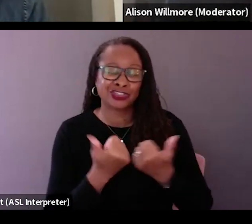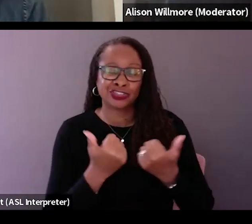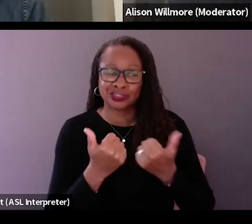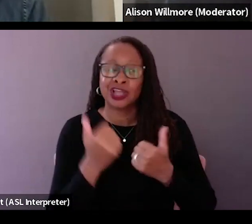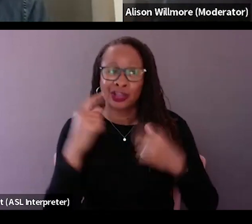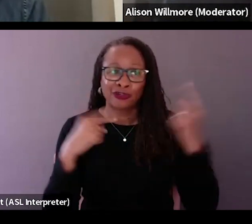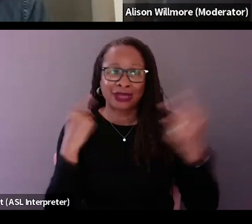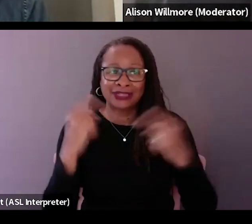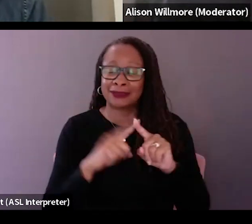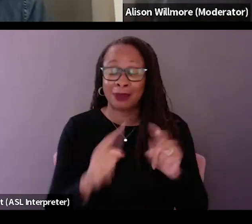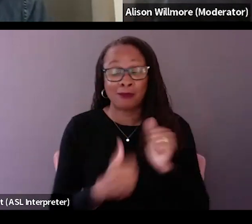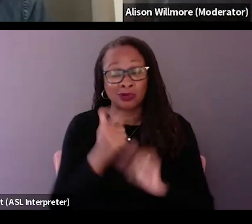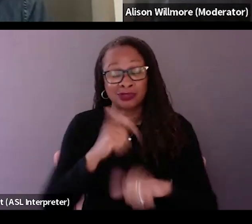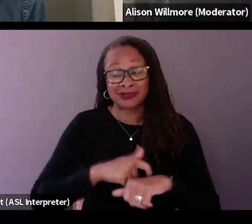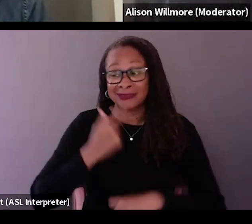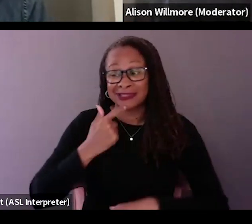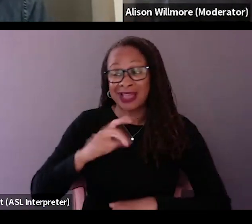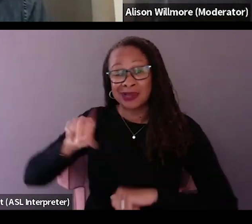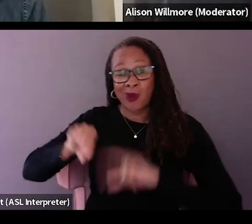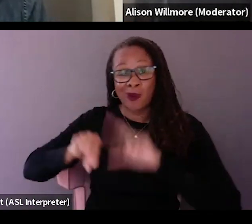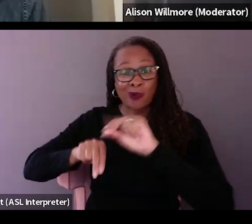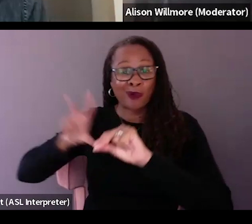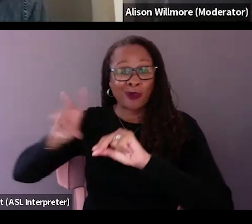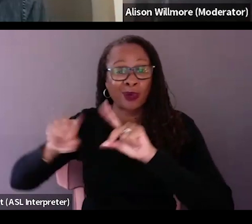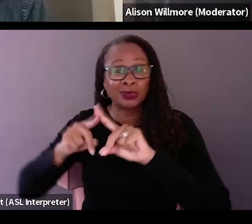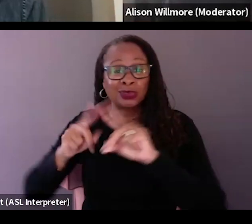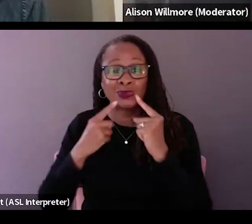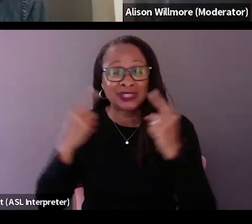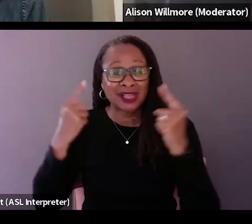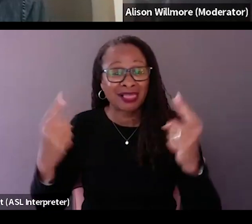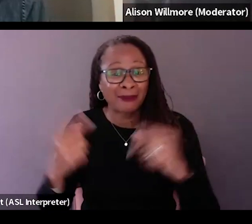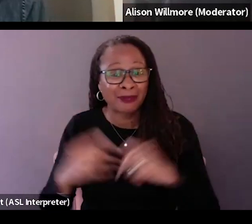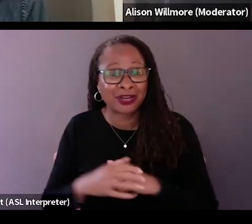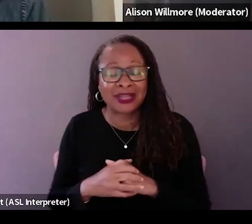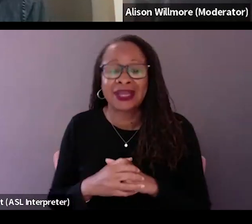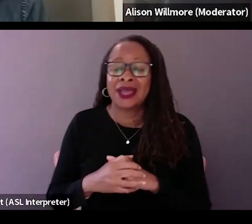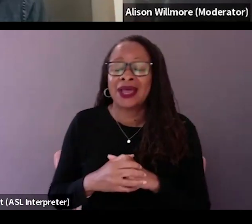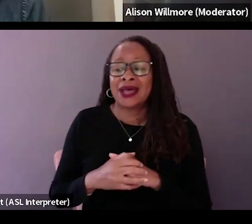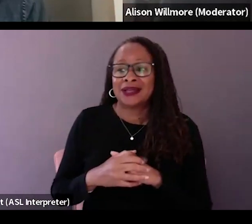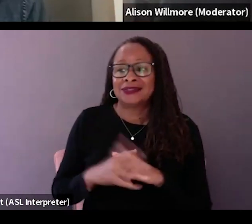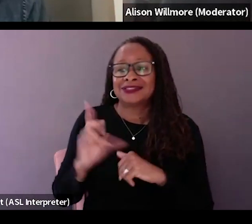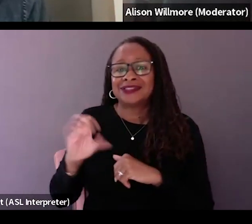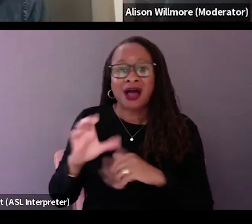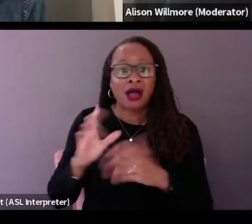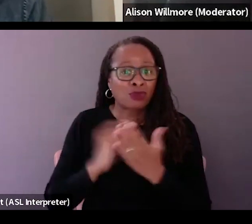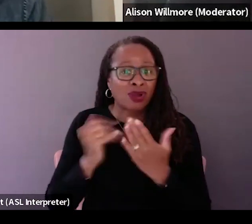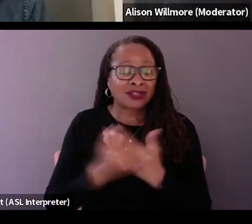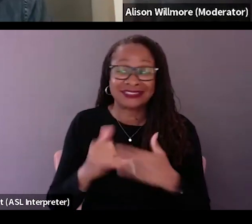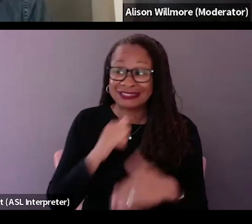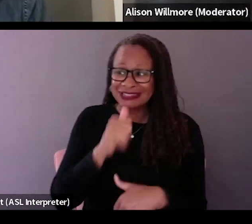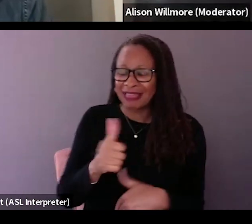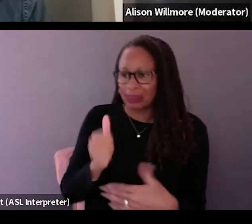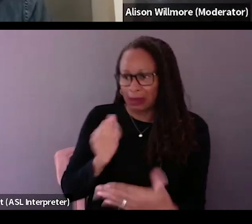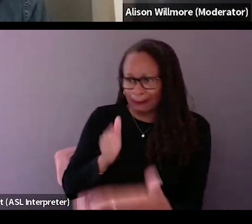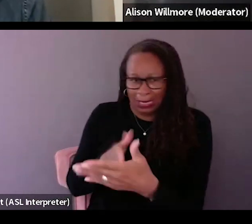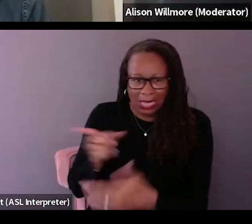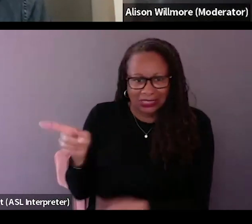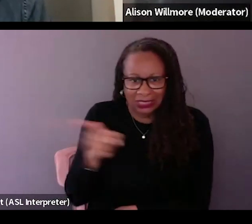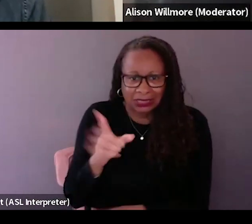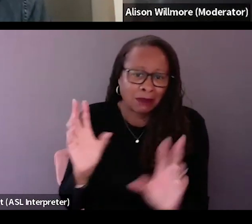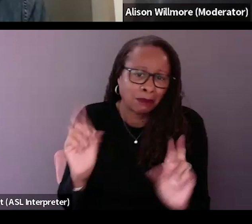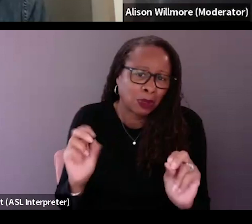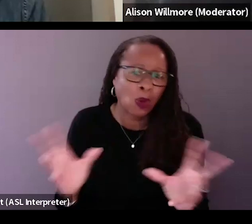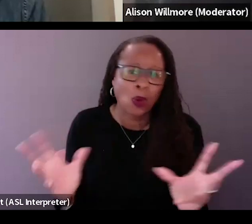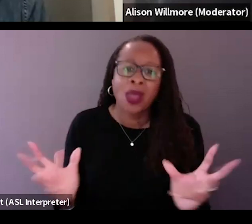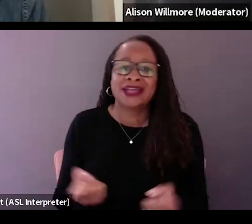no to celebrity documentary projects. It's not like I have anything against celebrities. It's more the amount of